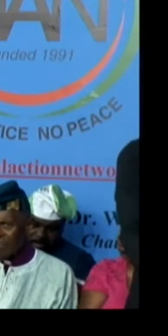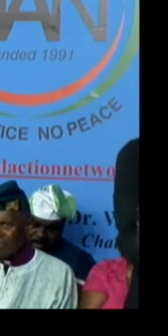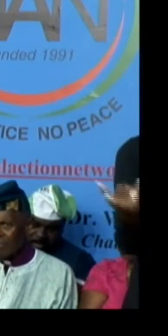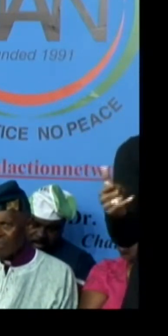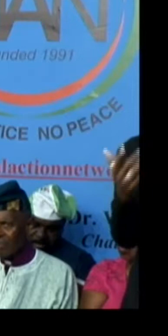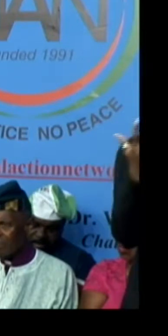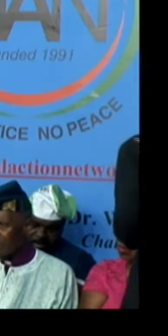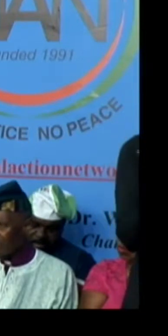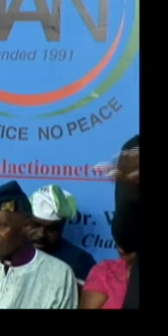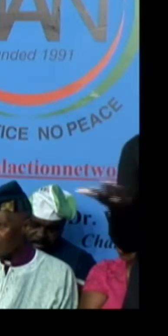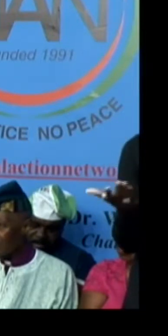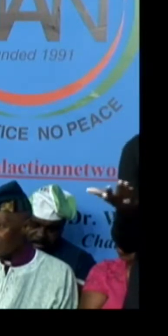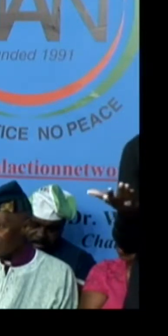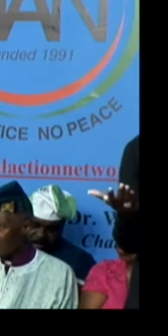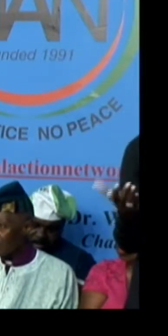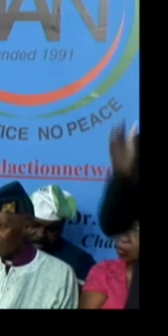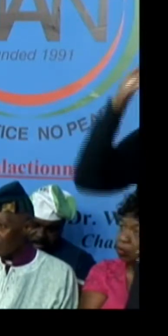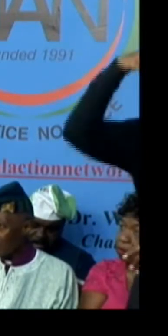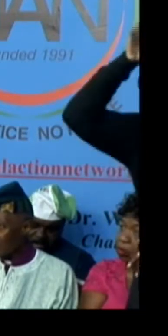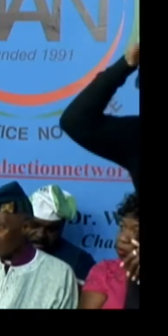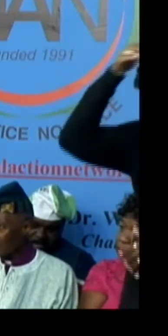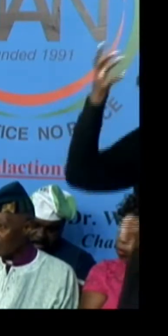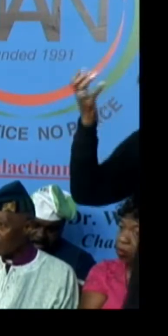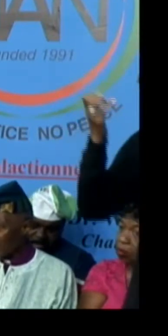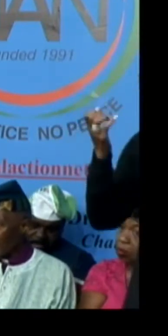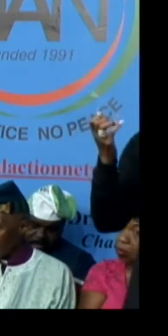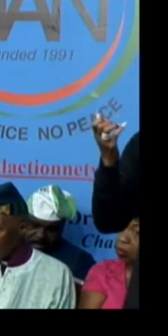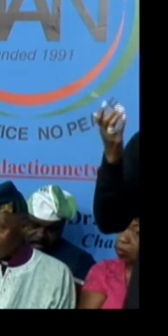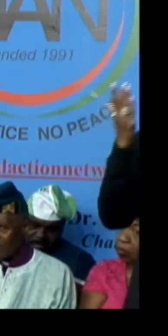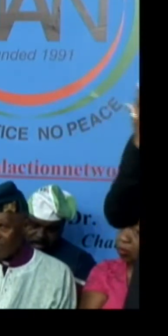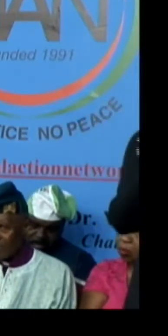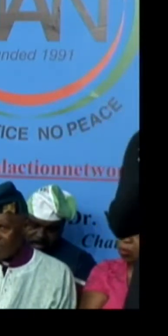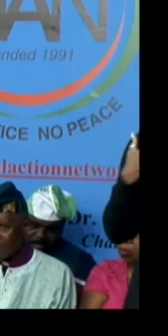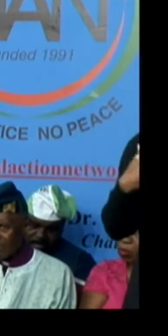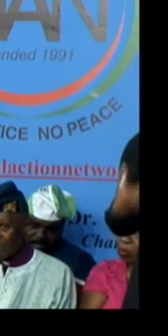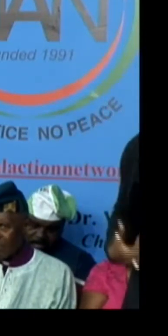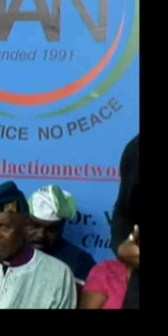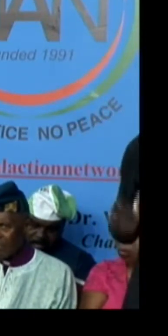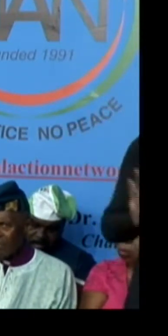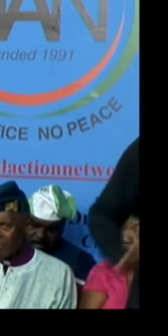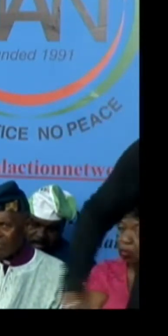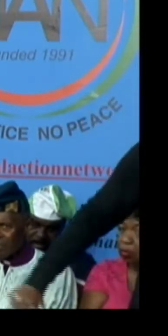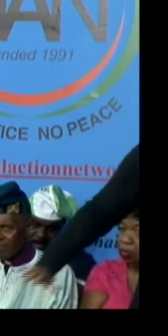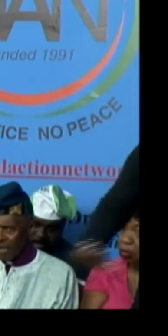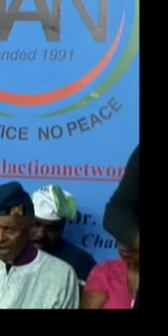Talking about fake news, fake data, Mr. President.